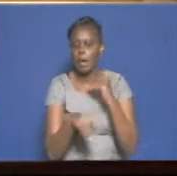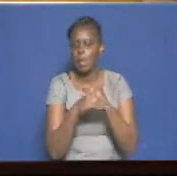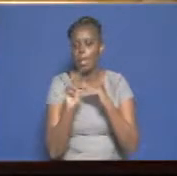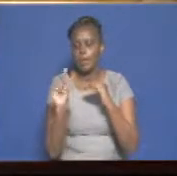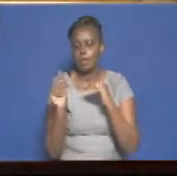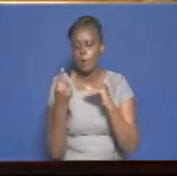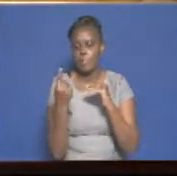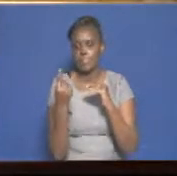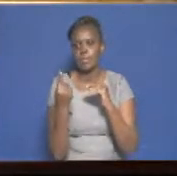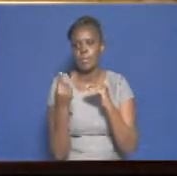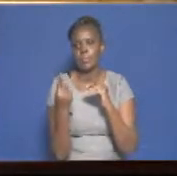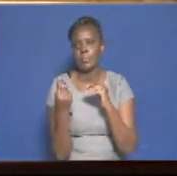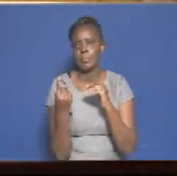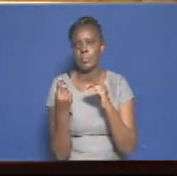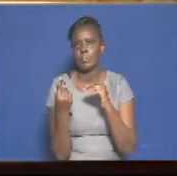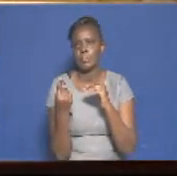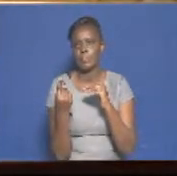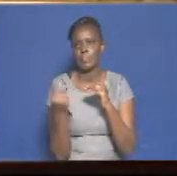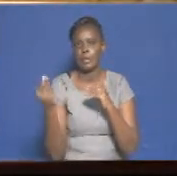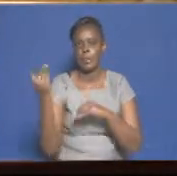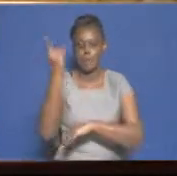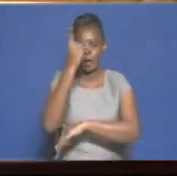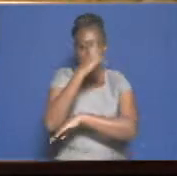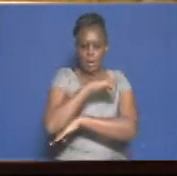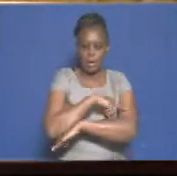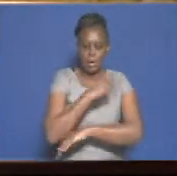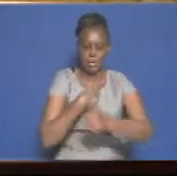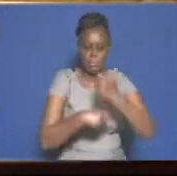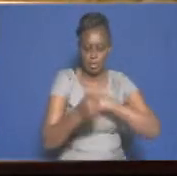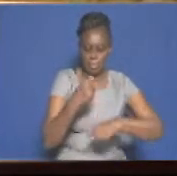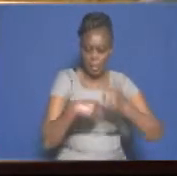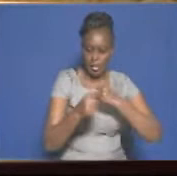first allotted day for supply.